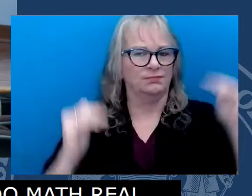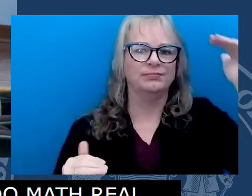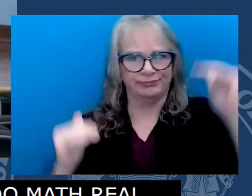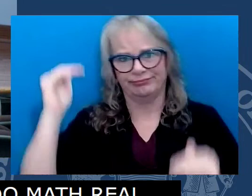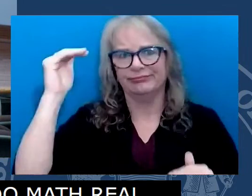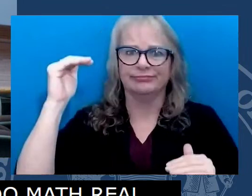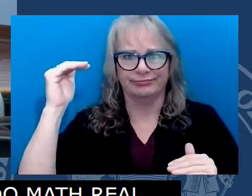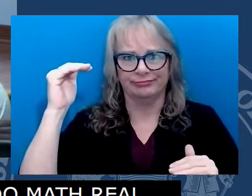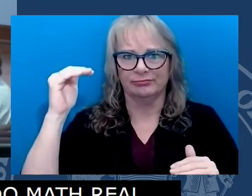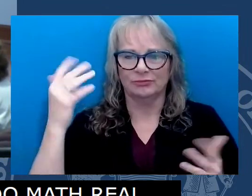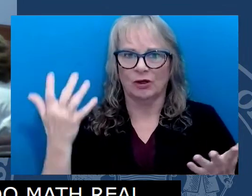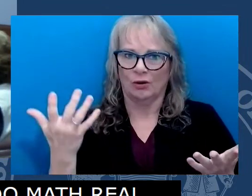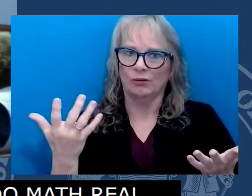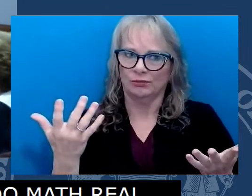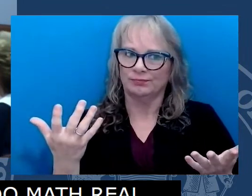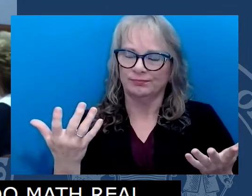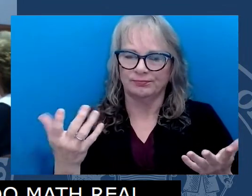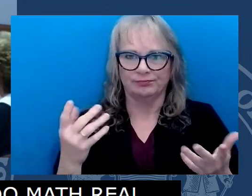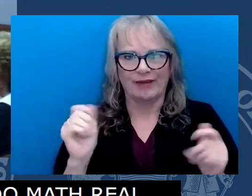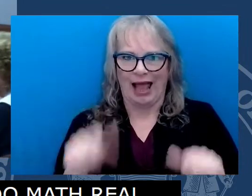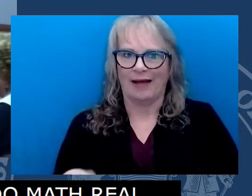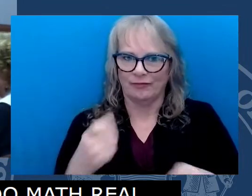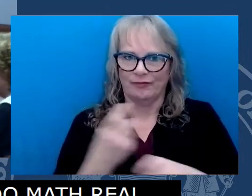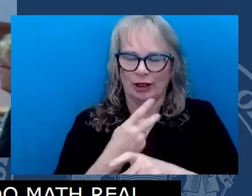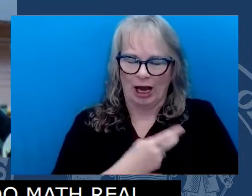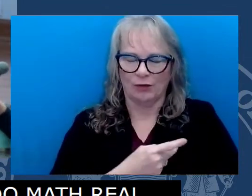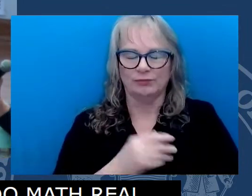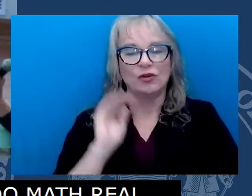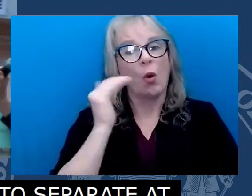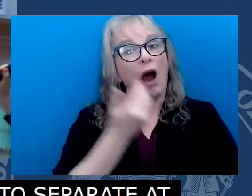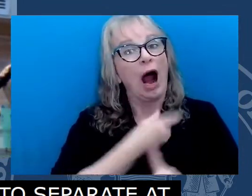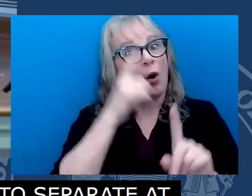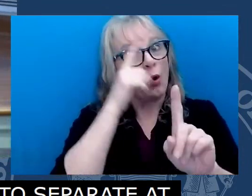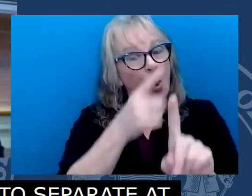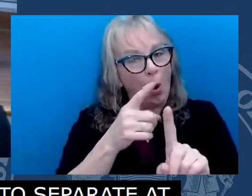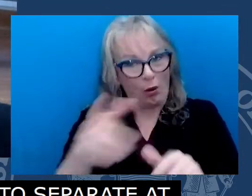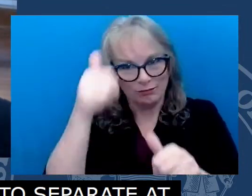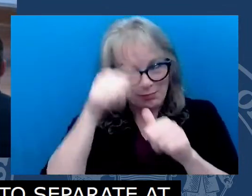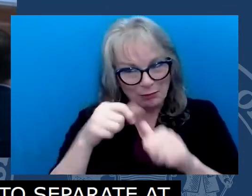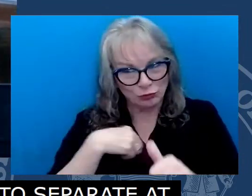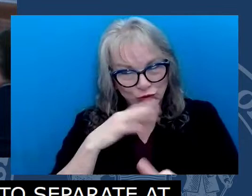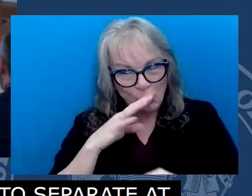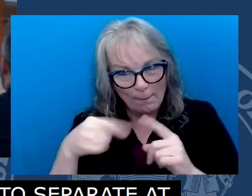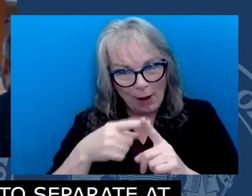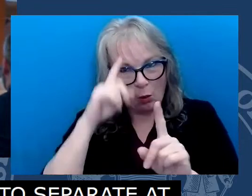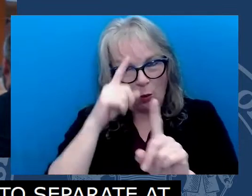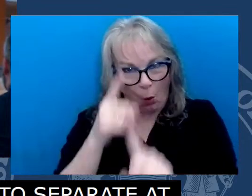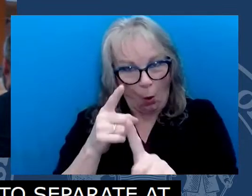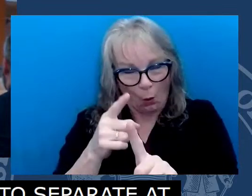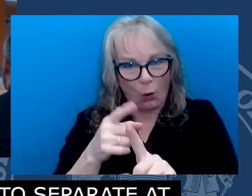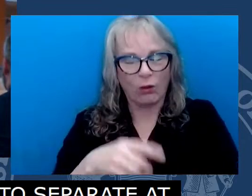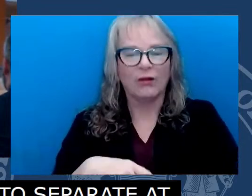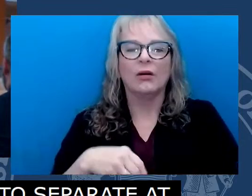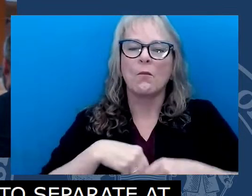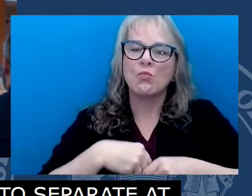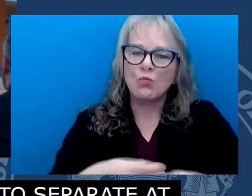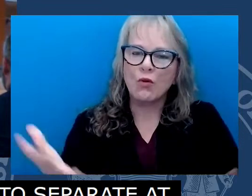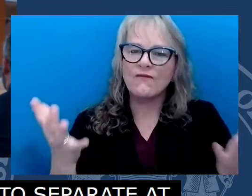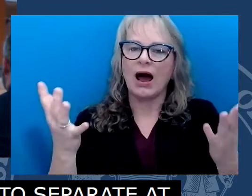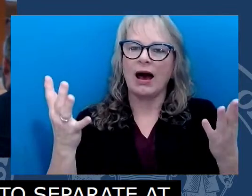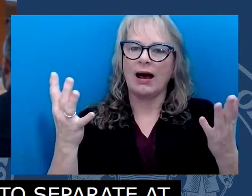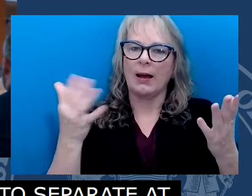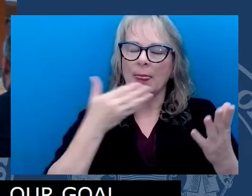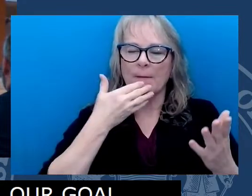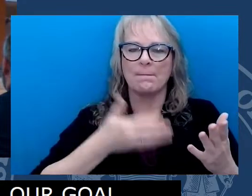where we are. So our goal, going back to the goal, which is to provide you with the best health care that you